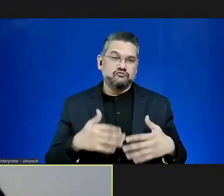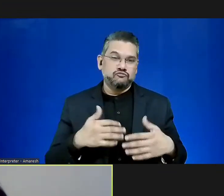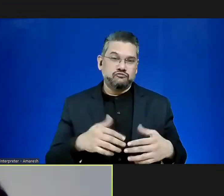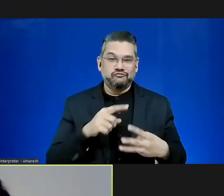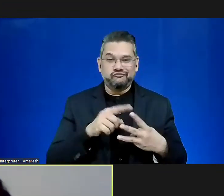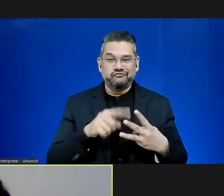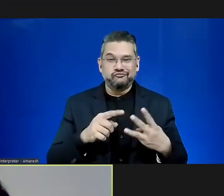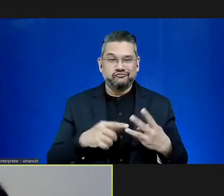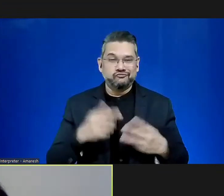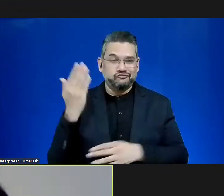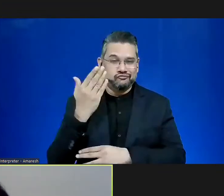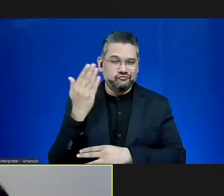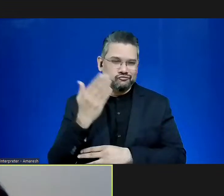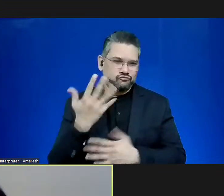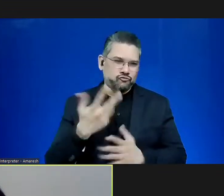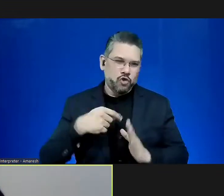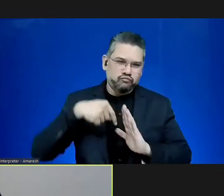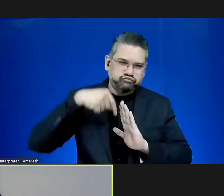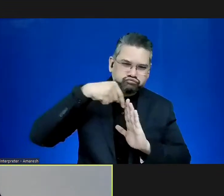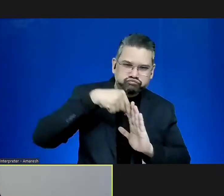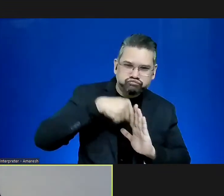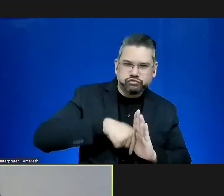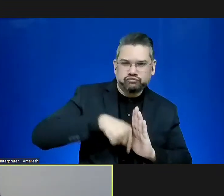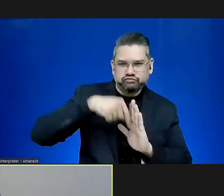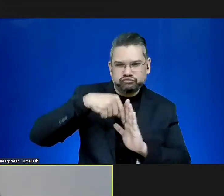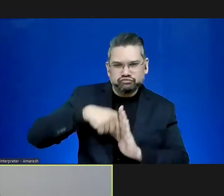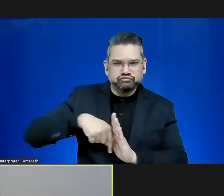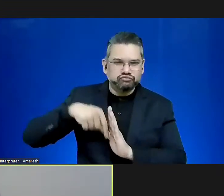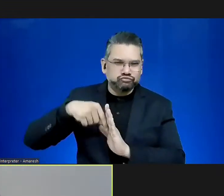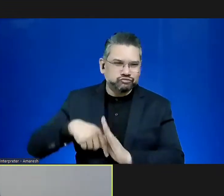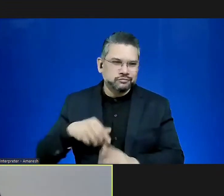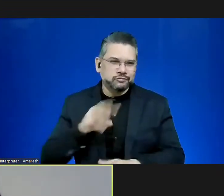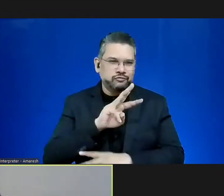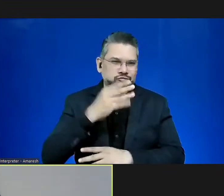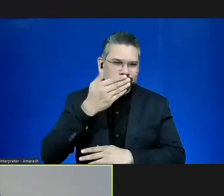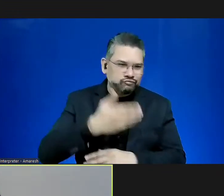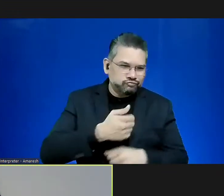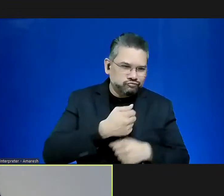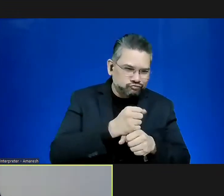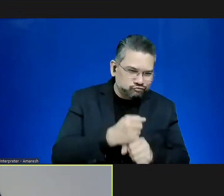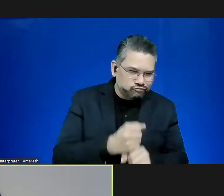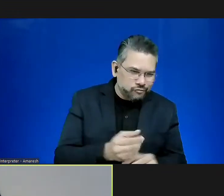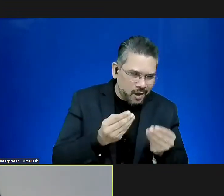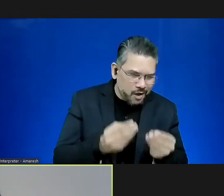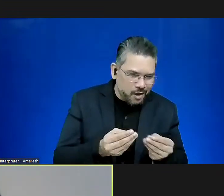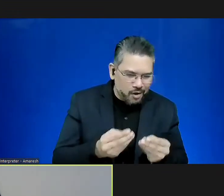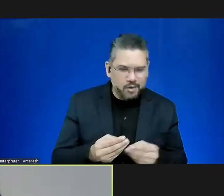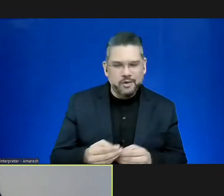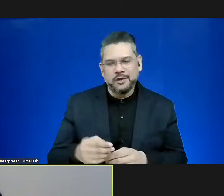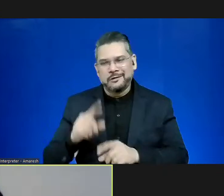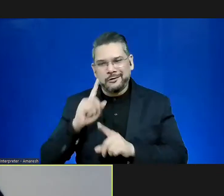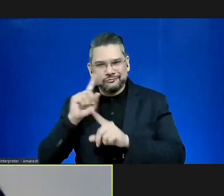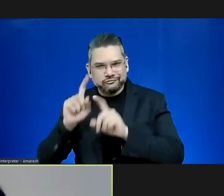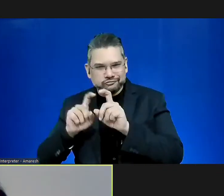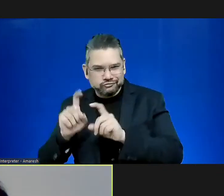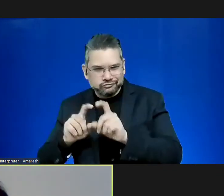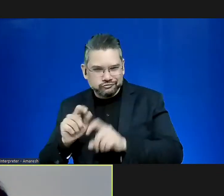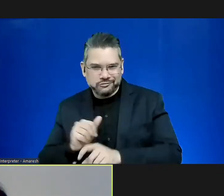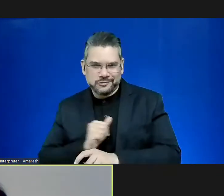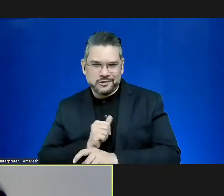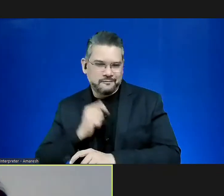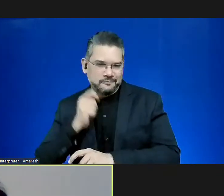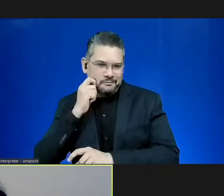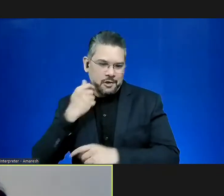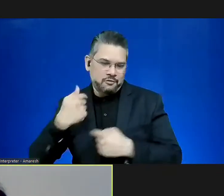fruitful awareness about development as well as about manual testing. These presentations have given you a good insight, I